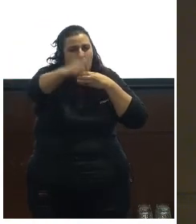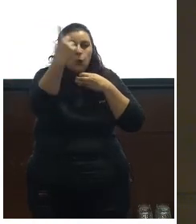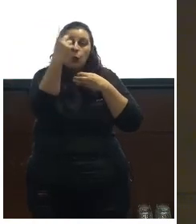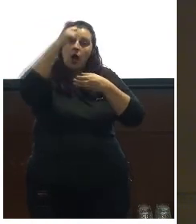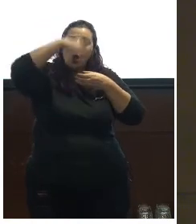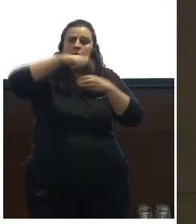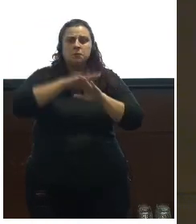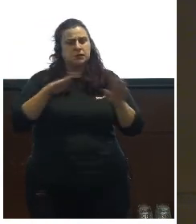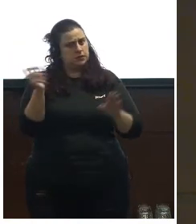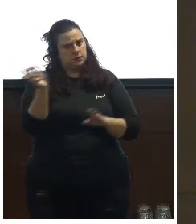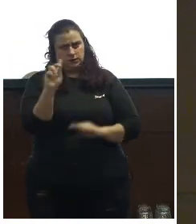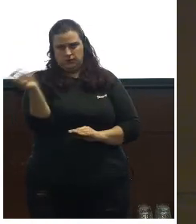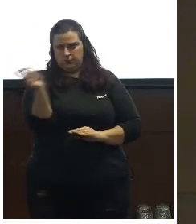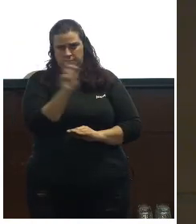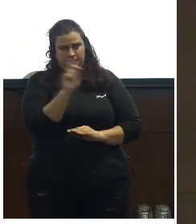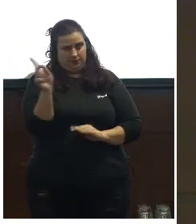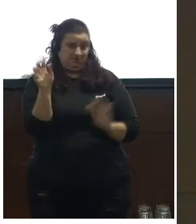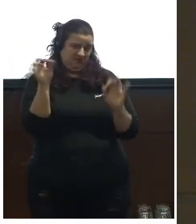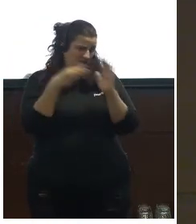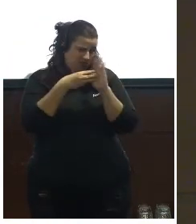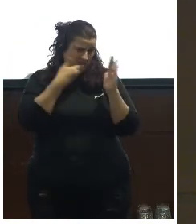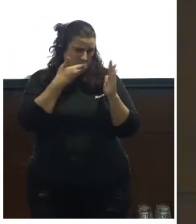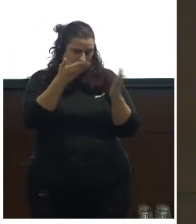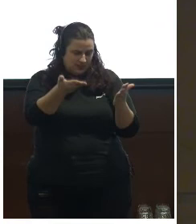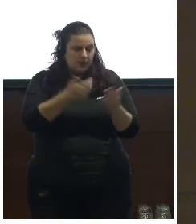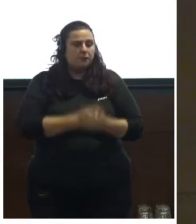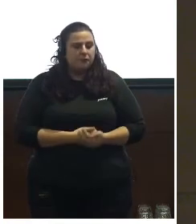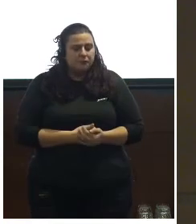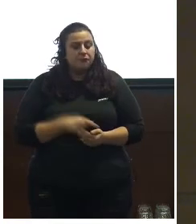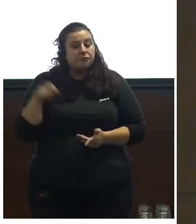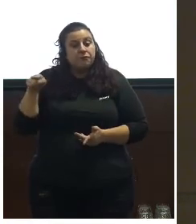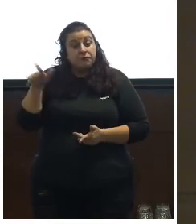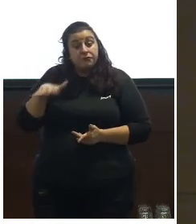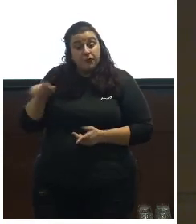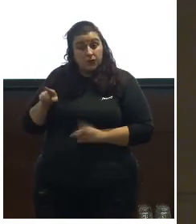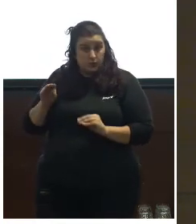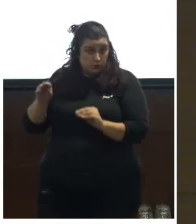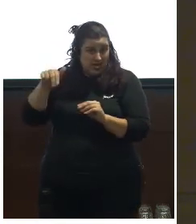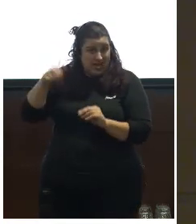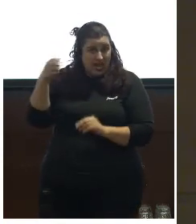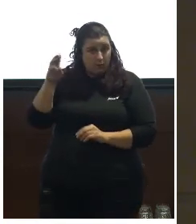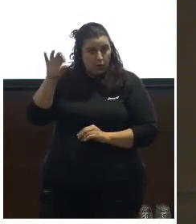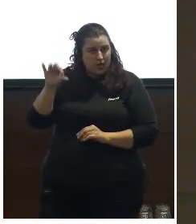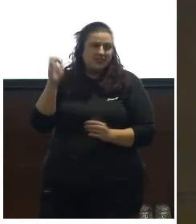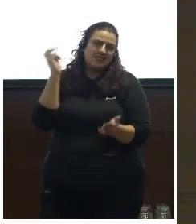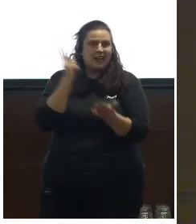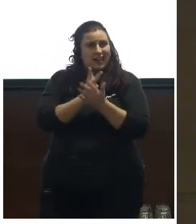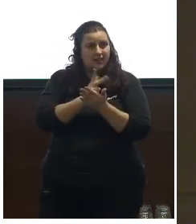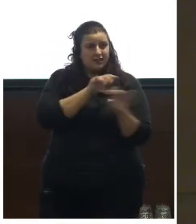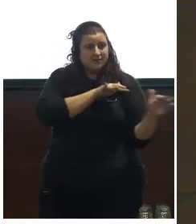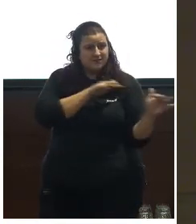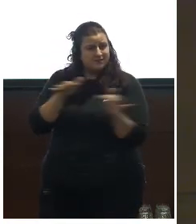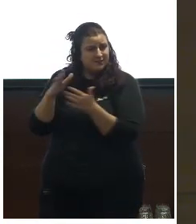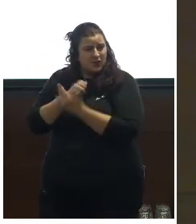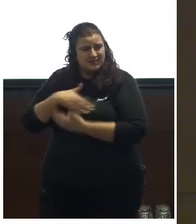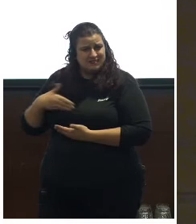Naples will be a challenge, please attack us all. Absolutely. So that's one thing. I saw that I only have 5 minutes,